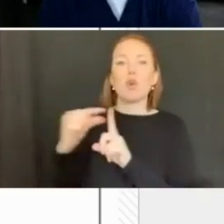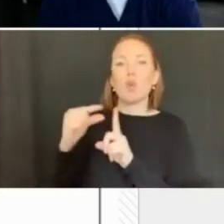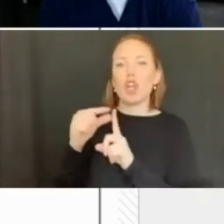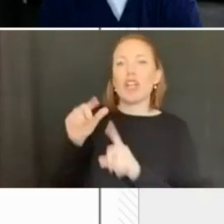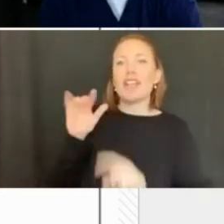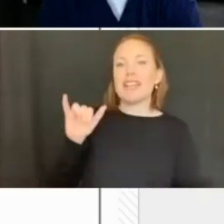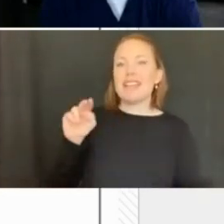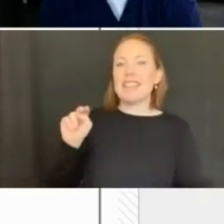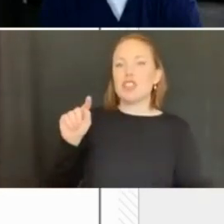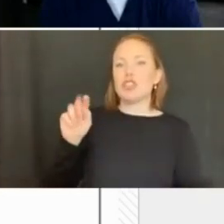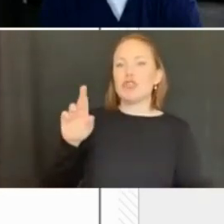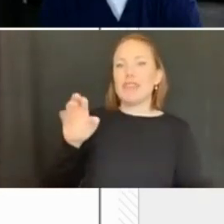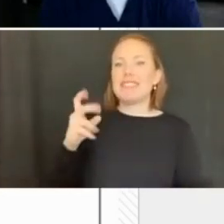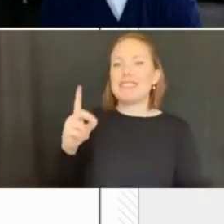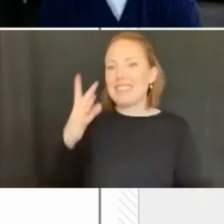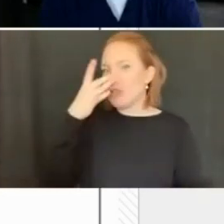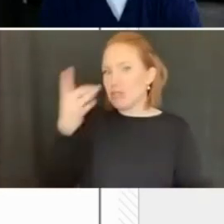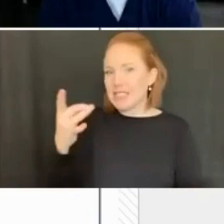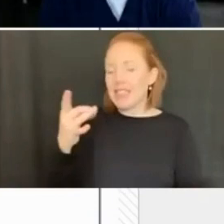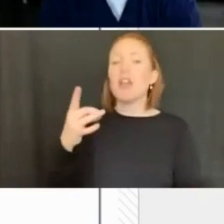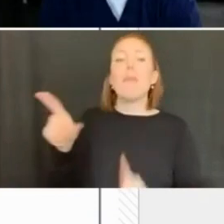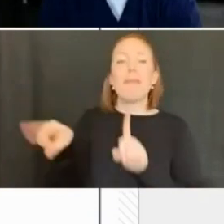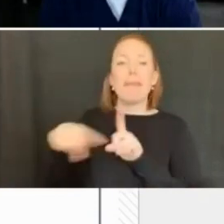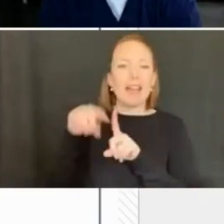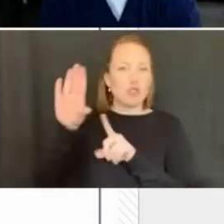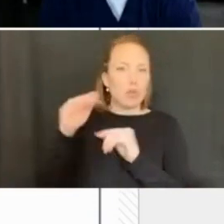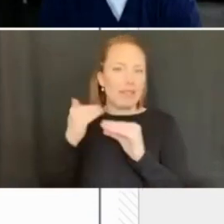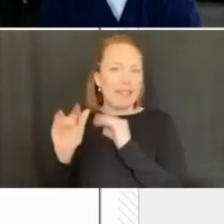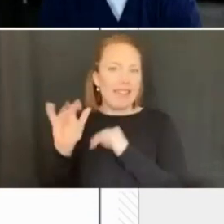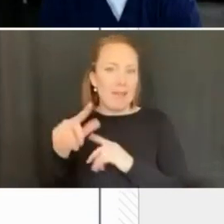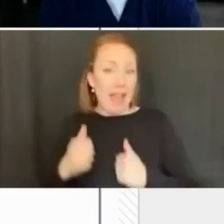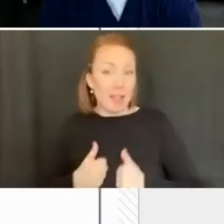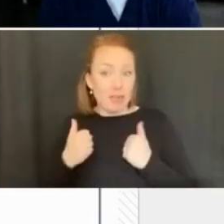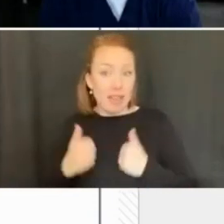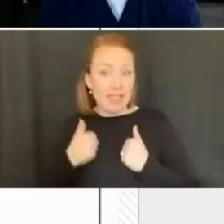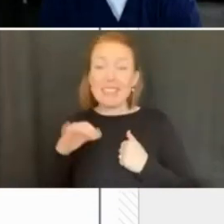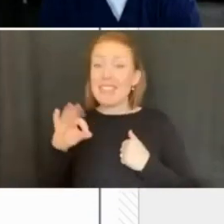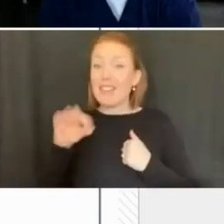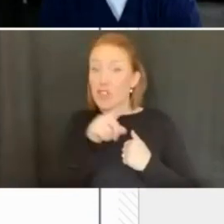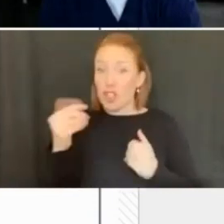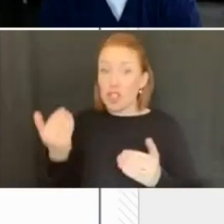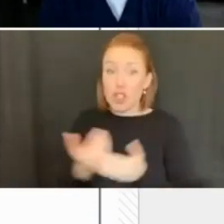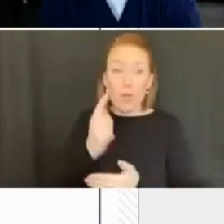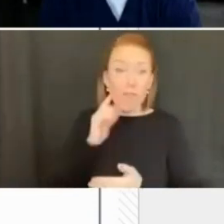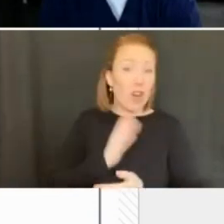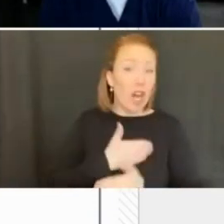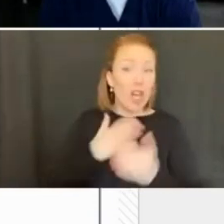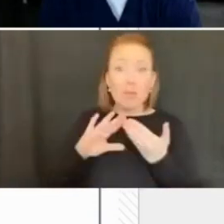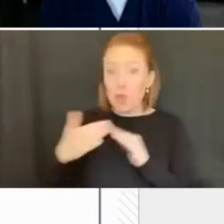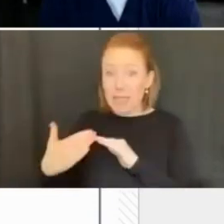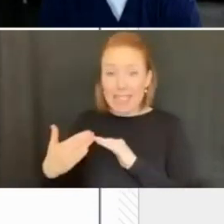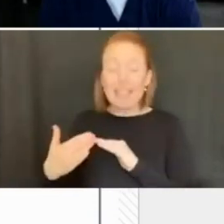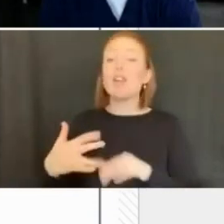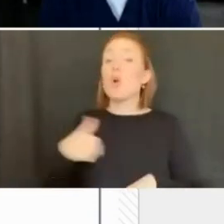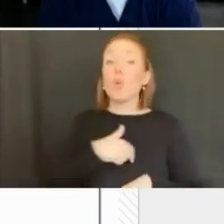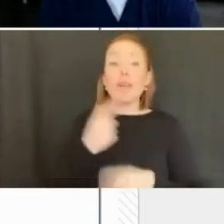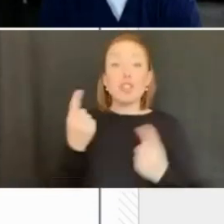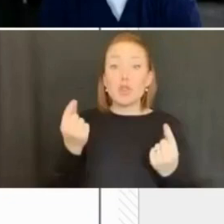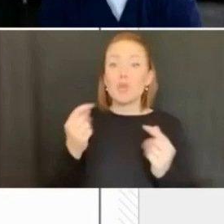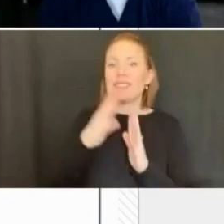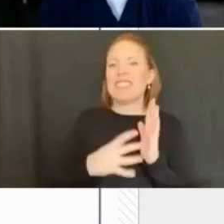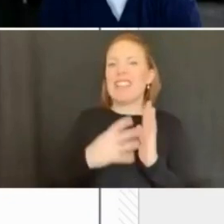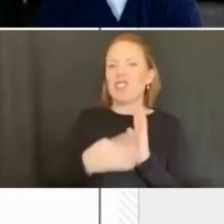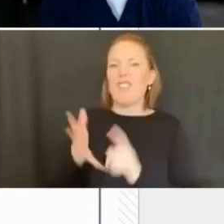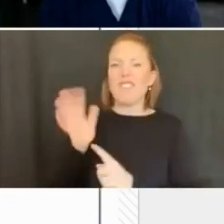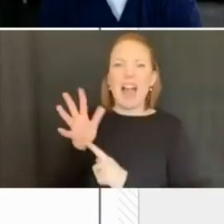email address. As I said before, if you're new to our community, what we'd like to do is schedule 5 minutes on